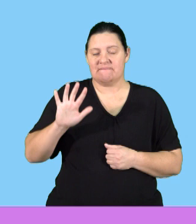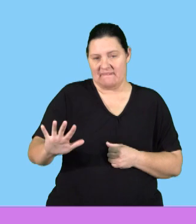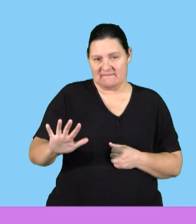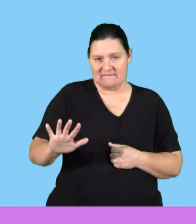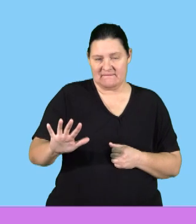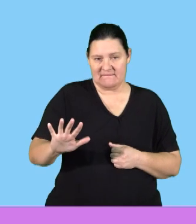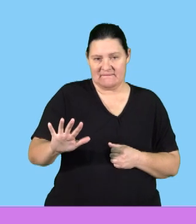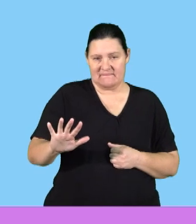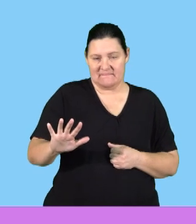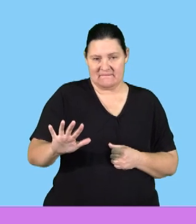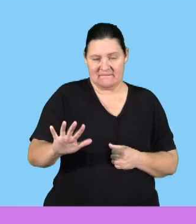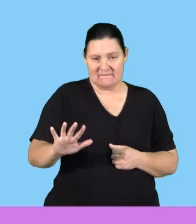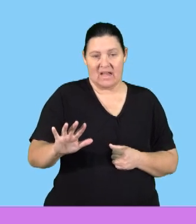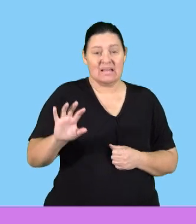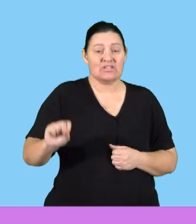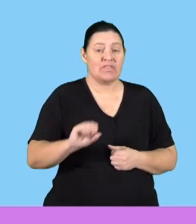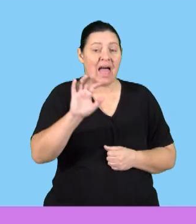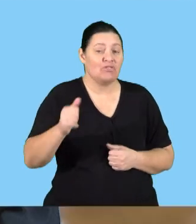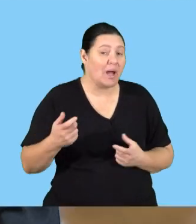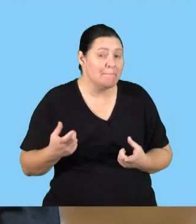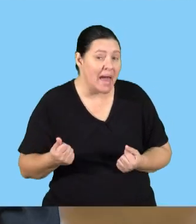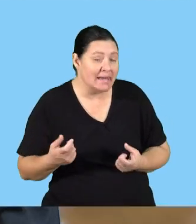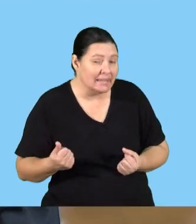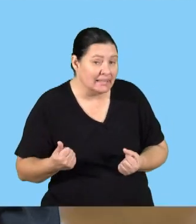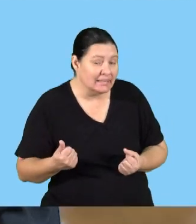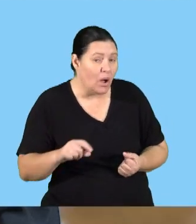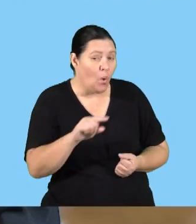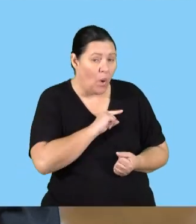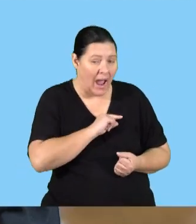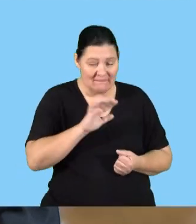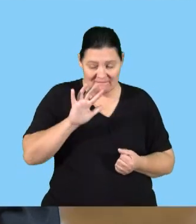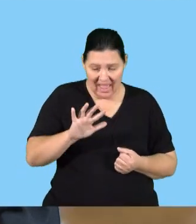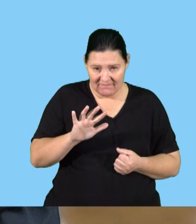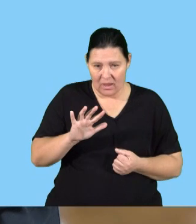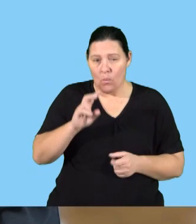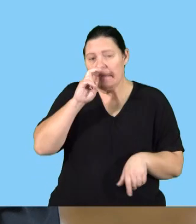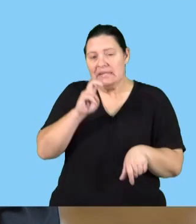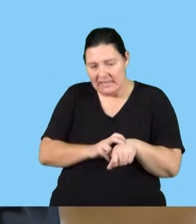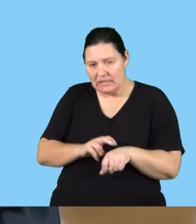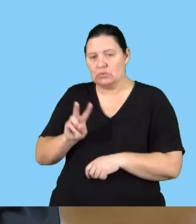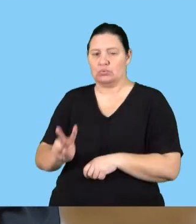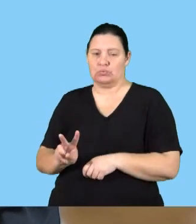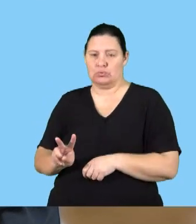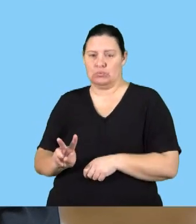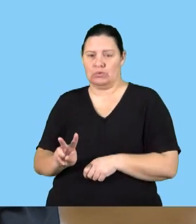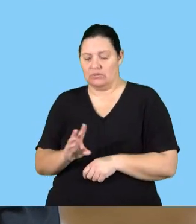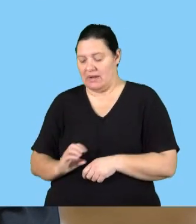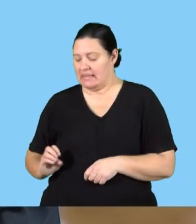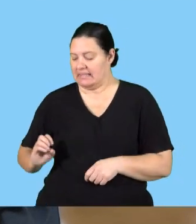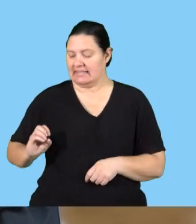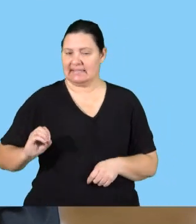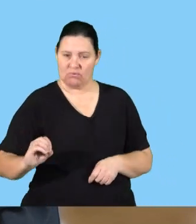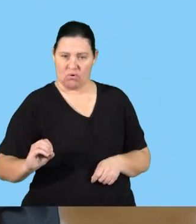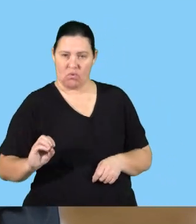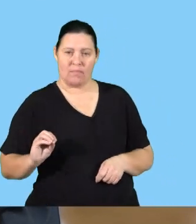13,332.5. But take note that this is South African currency. So because it's South African currency, we need two values